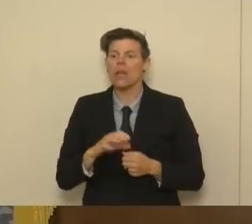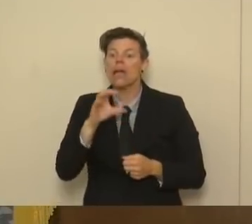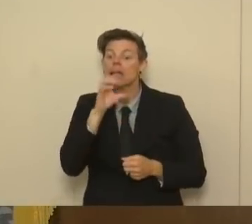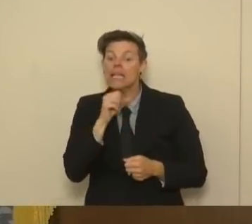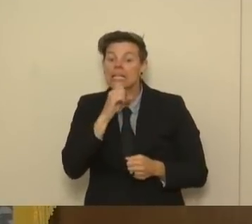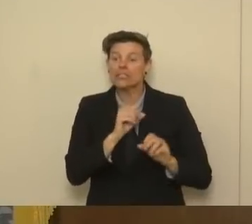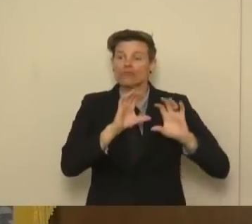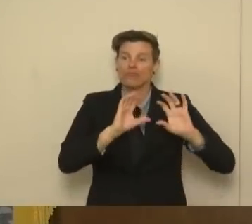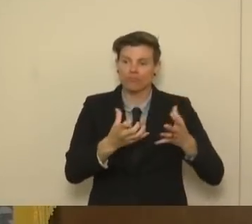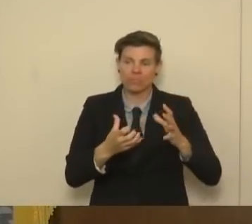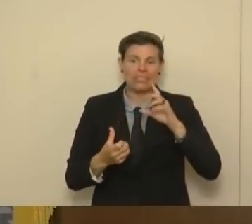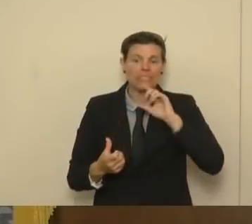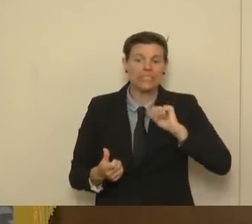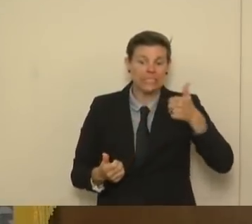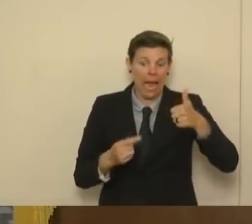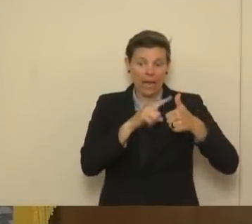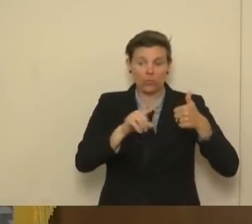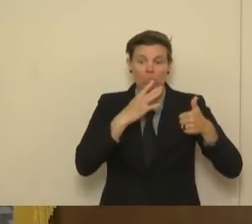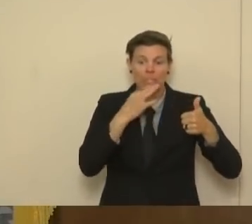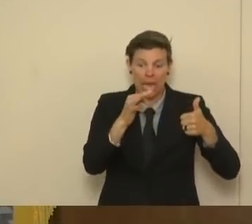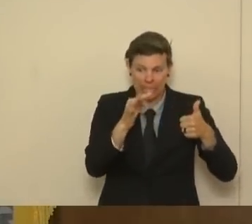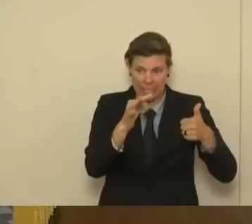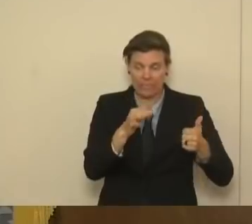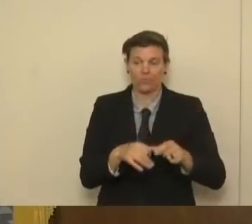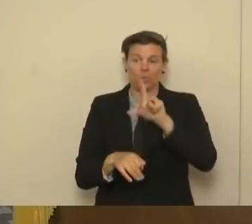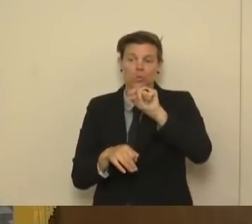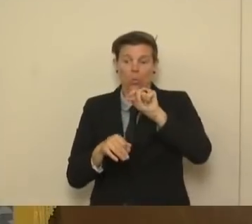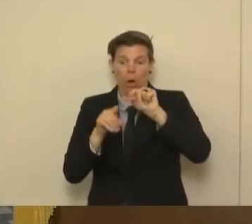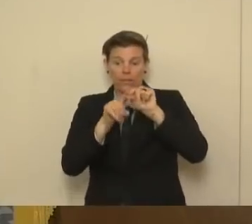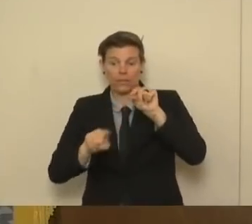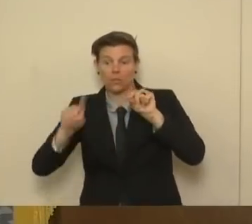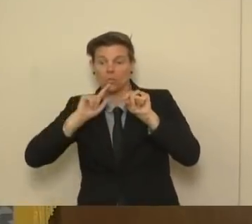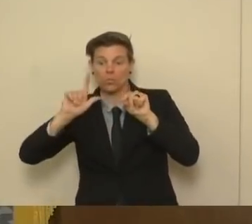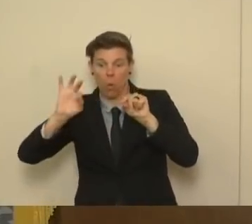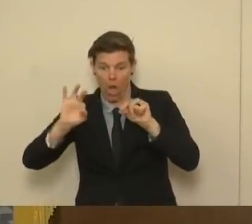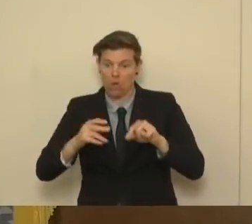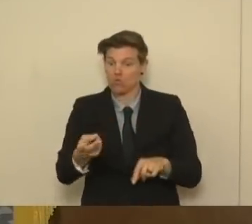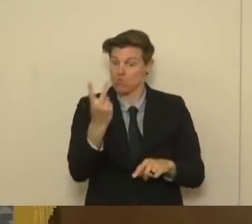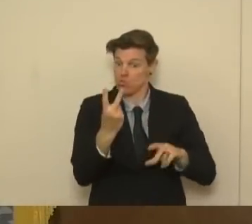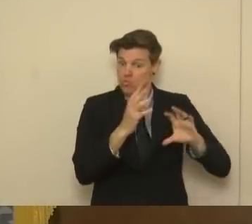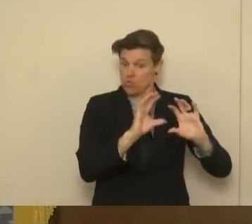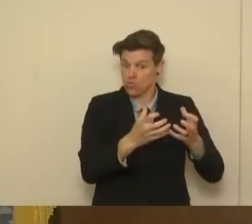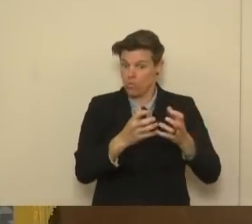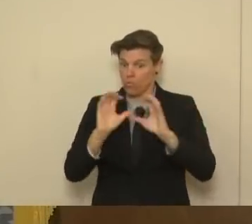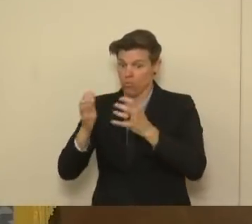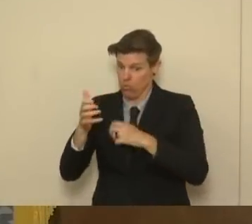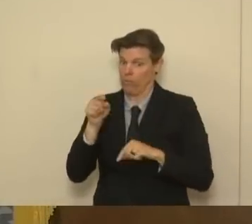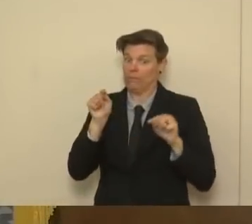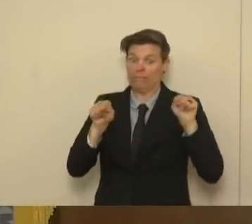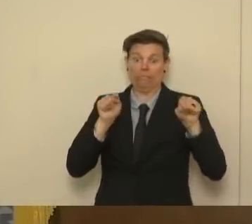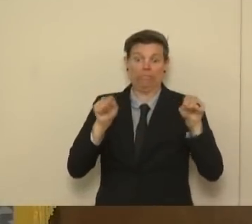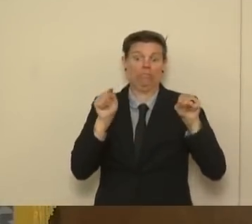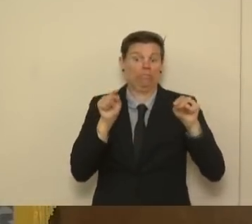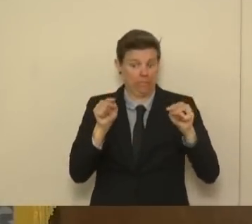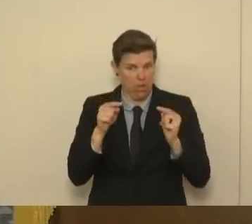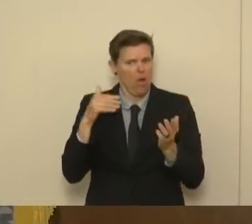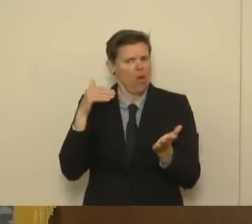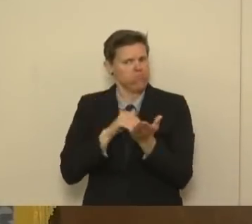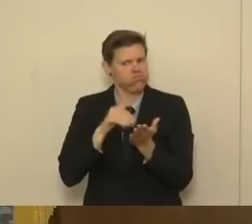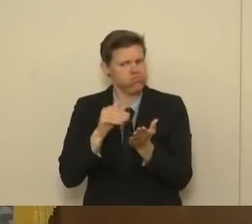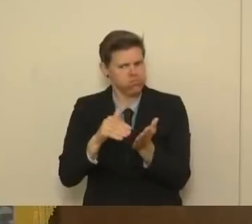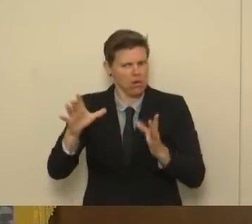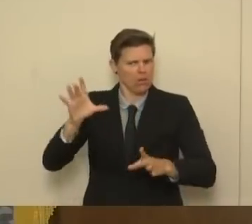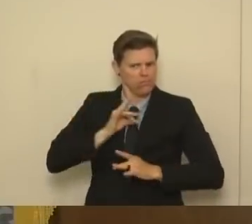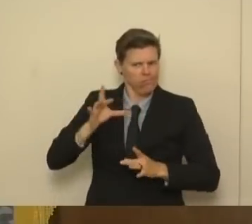groups continue to be a significant group for infections related to COVID. So this